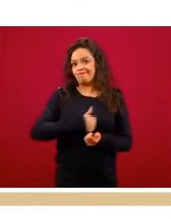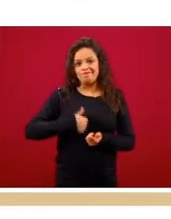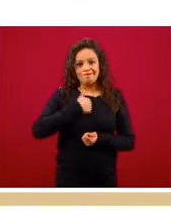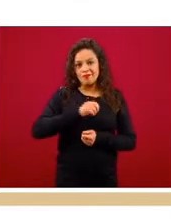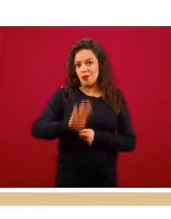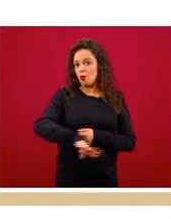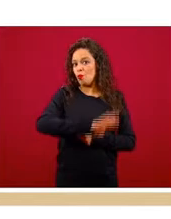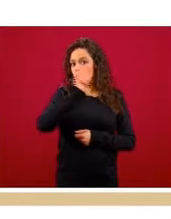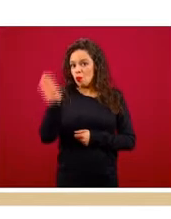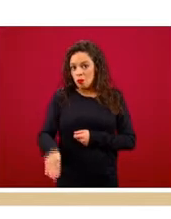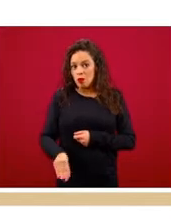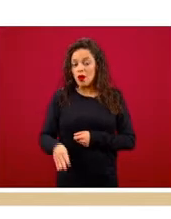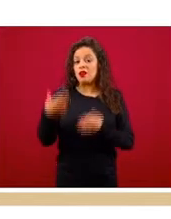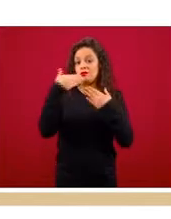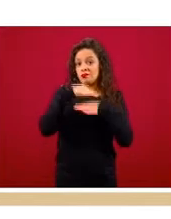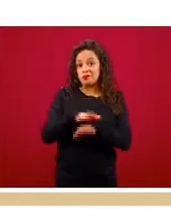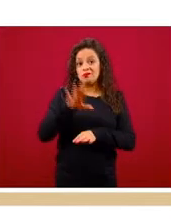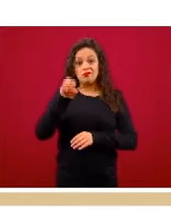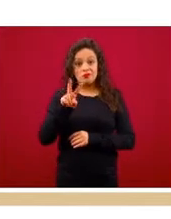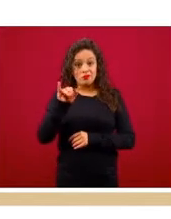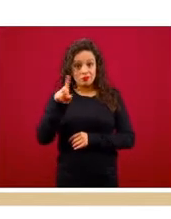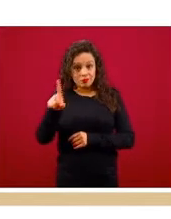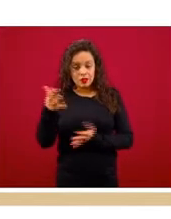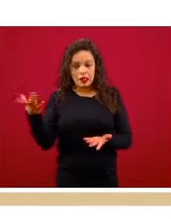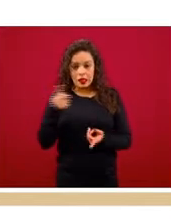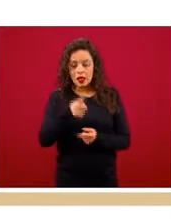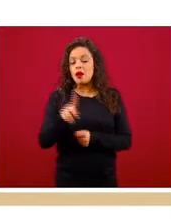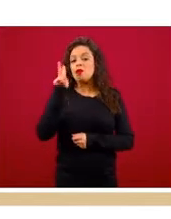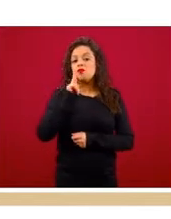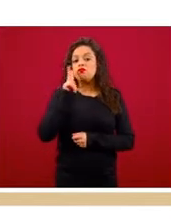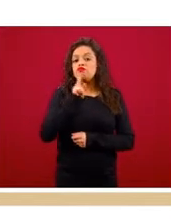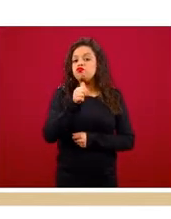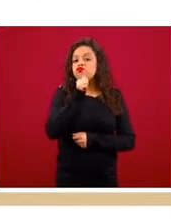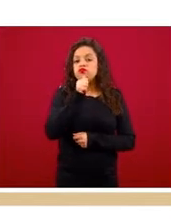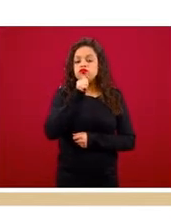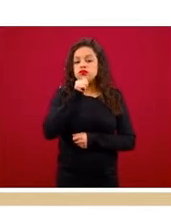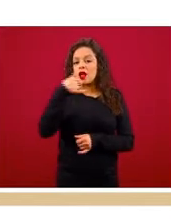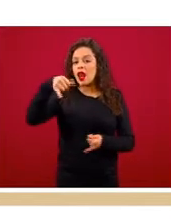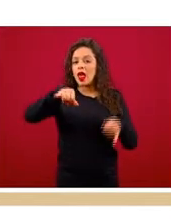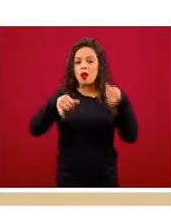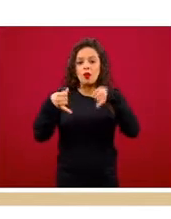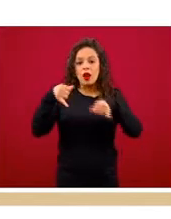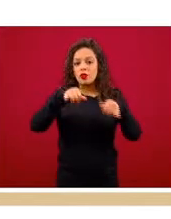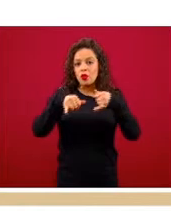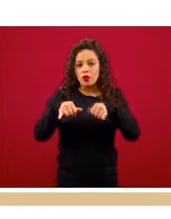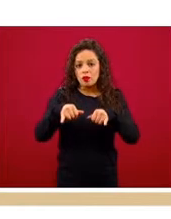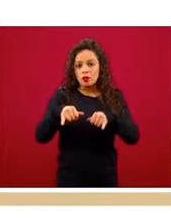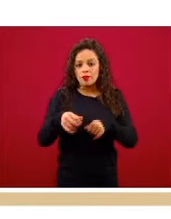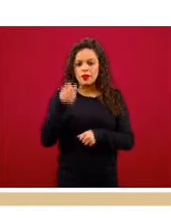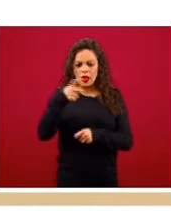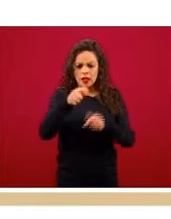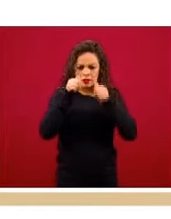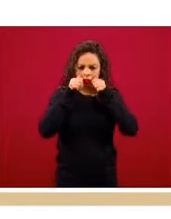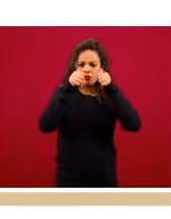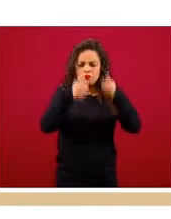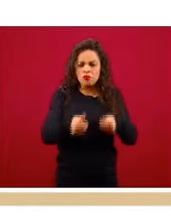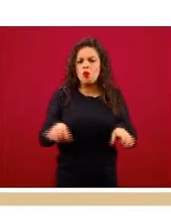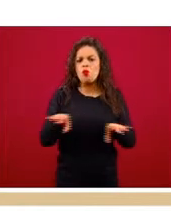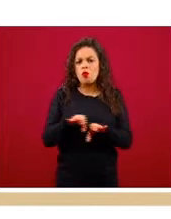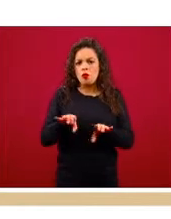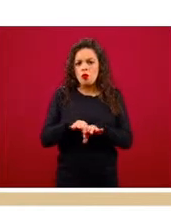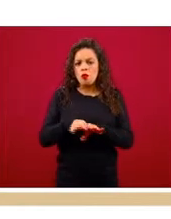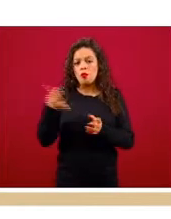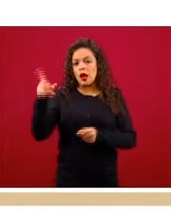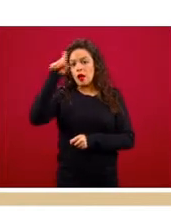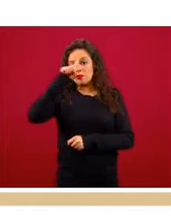COVID-19, and it's impossible to prove COVID through laboratory testing. We did turn to the